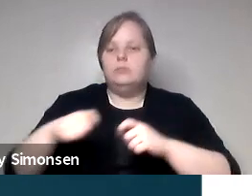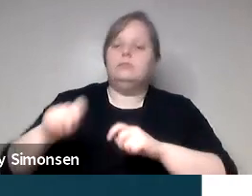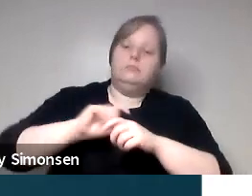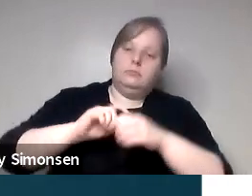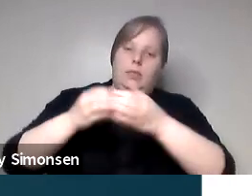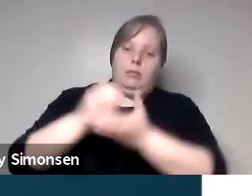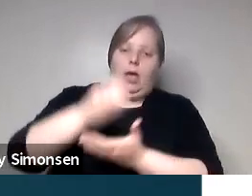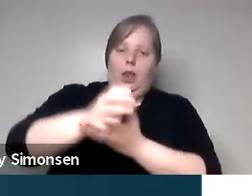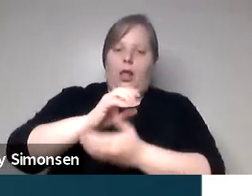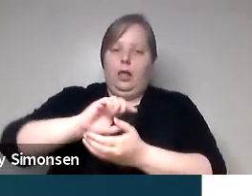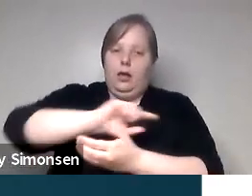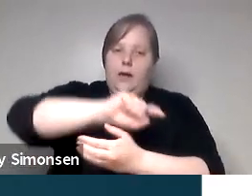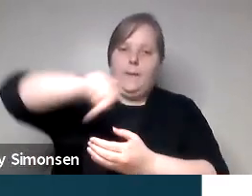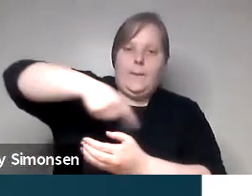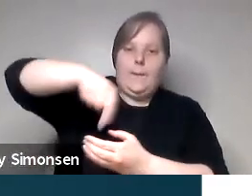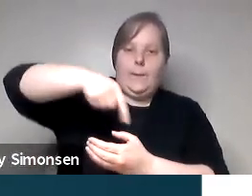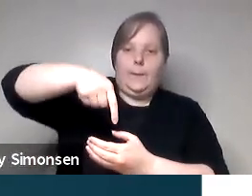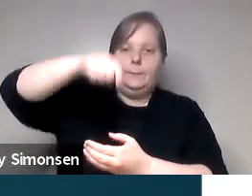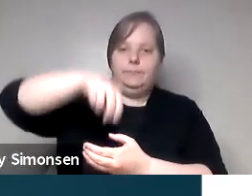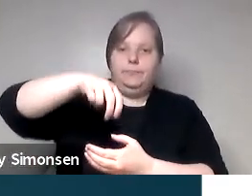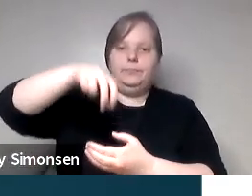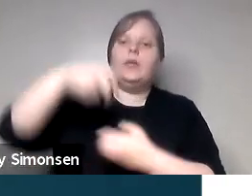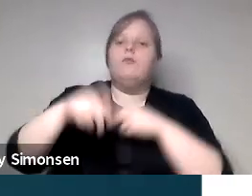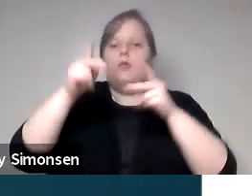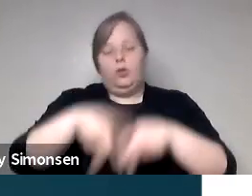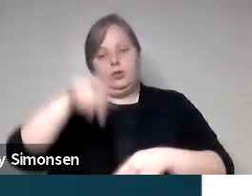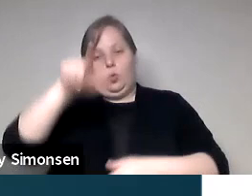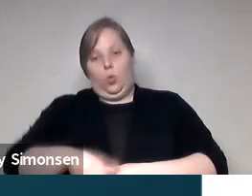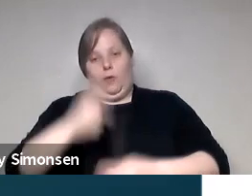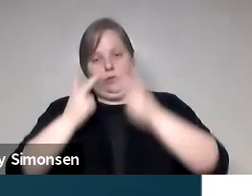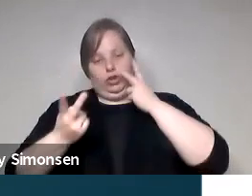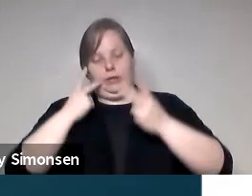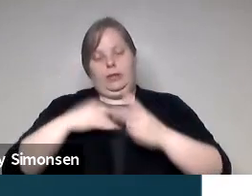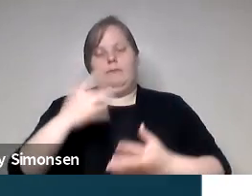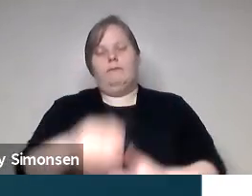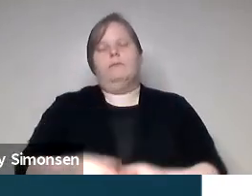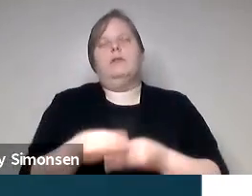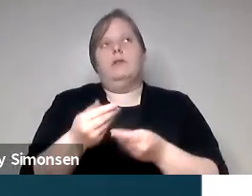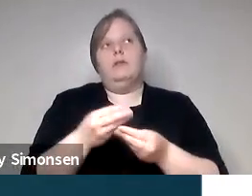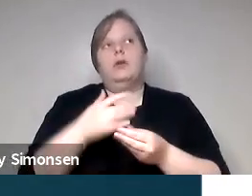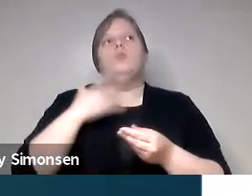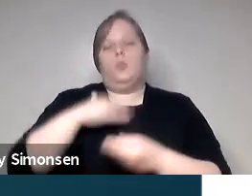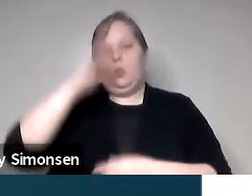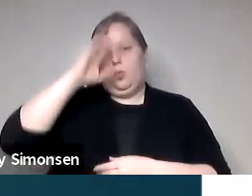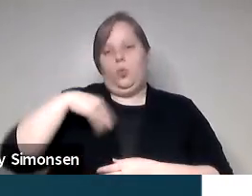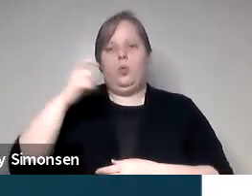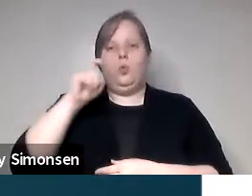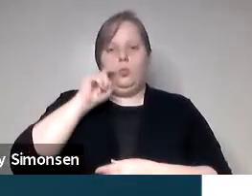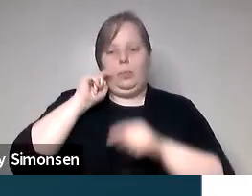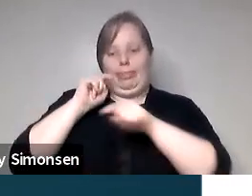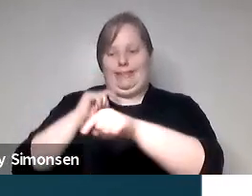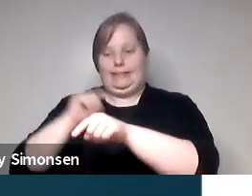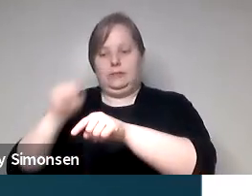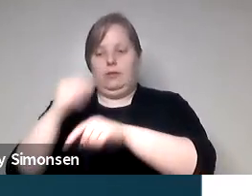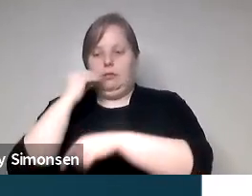have to be seen. If the individual is low vision, they can feel that rubber band on there and know the difference between the